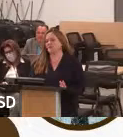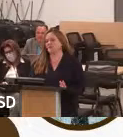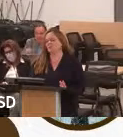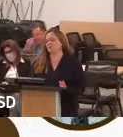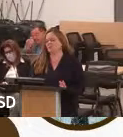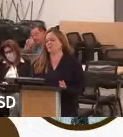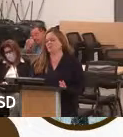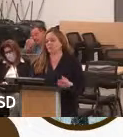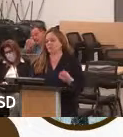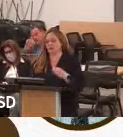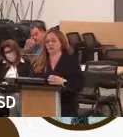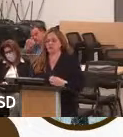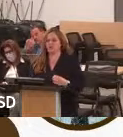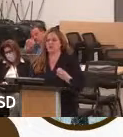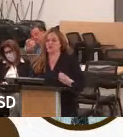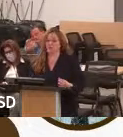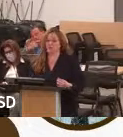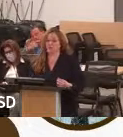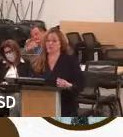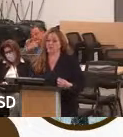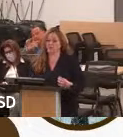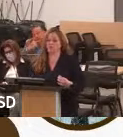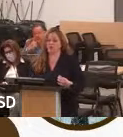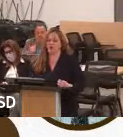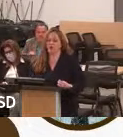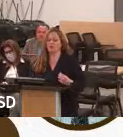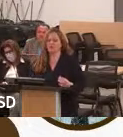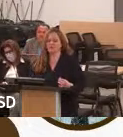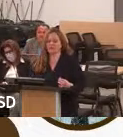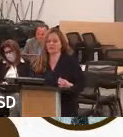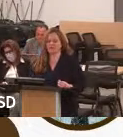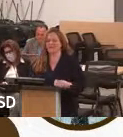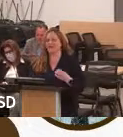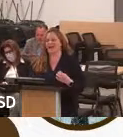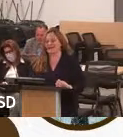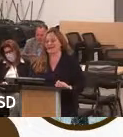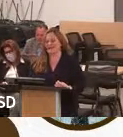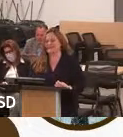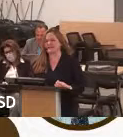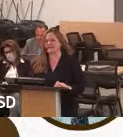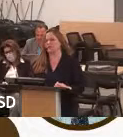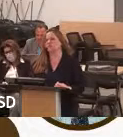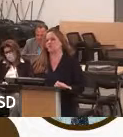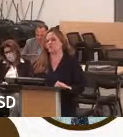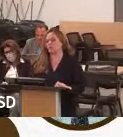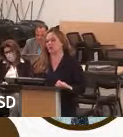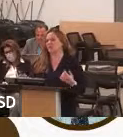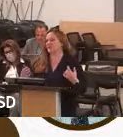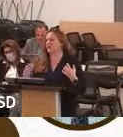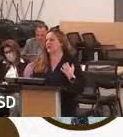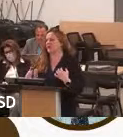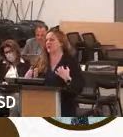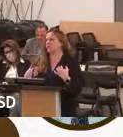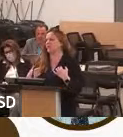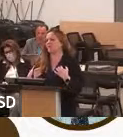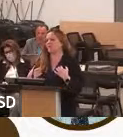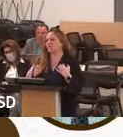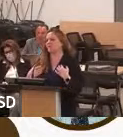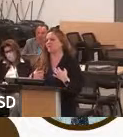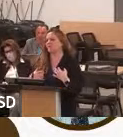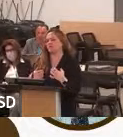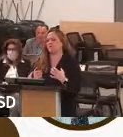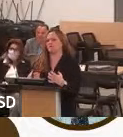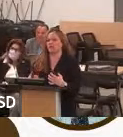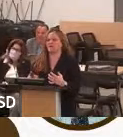reality is you get to know your students so that you understand the assets and the cultural wealth that they are bringing with